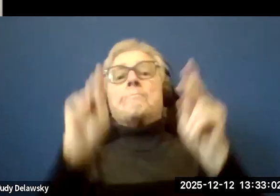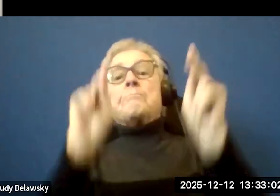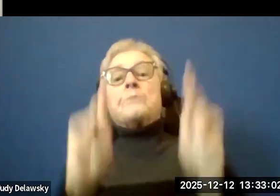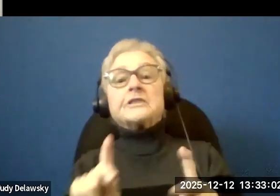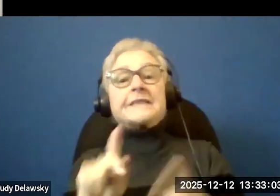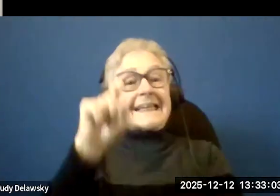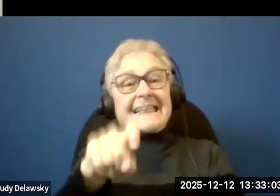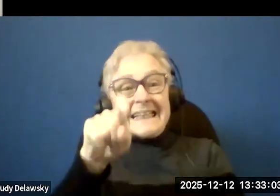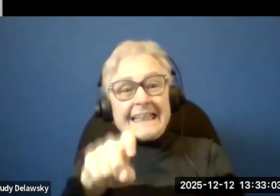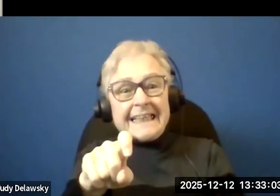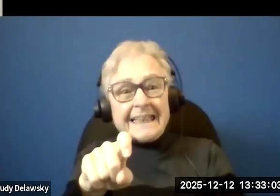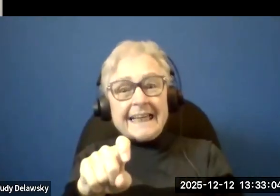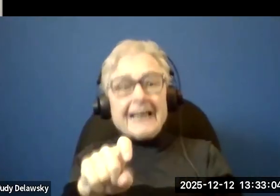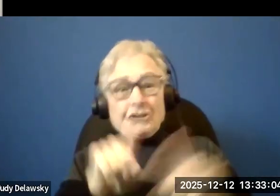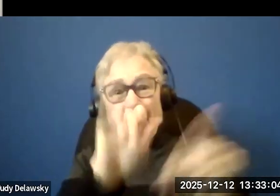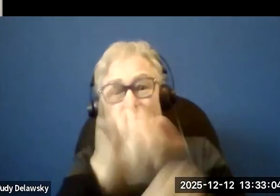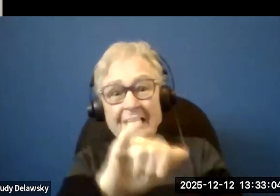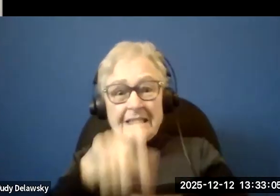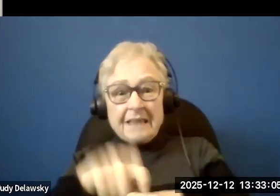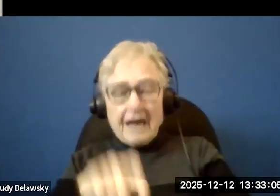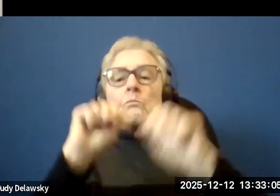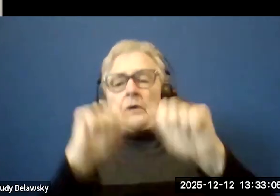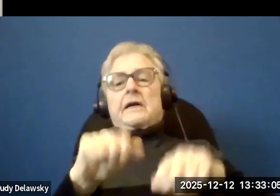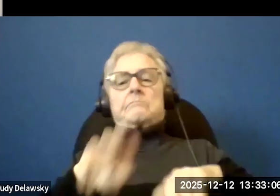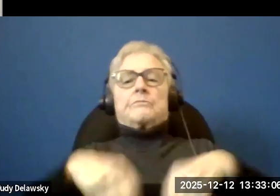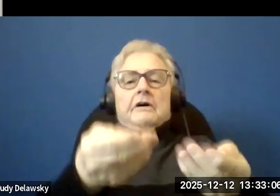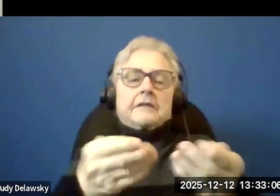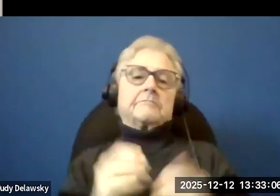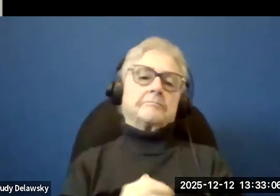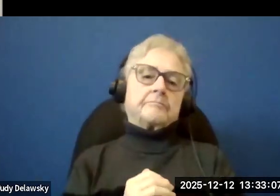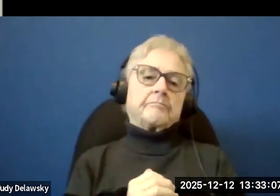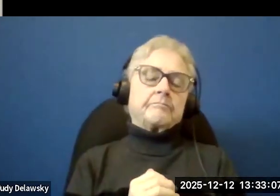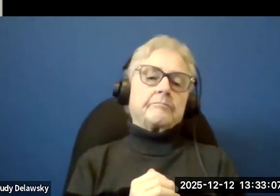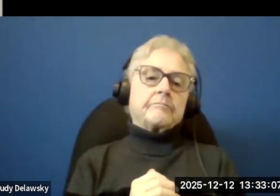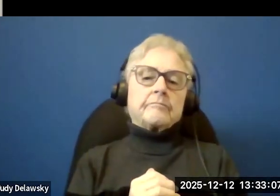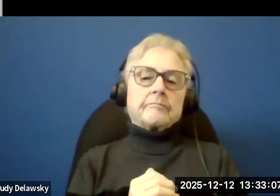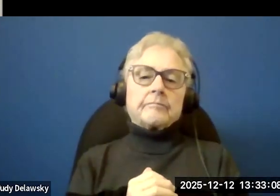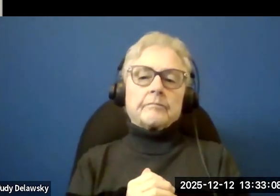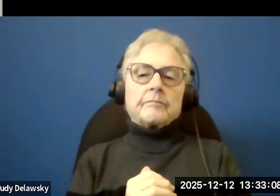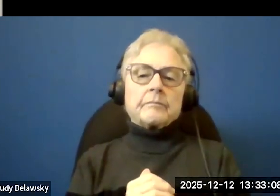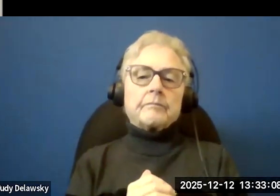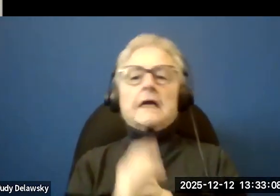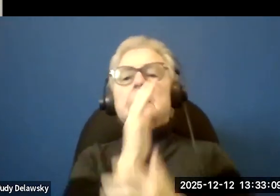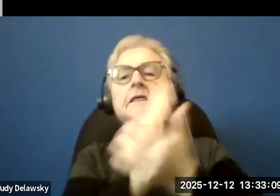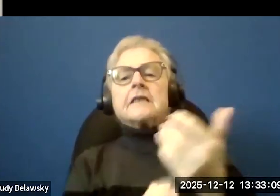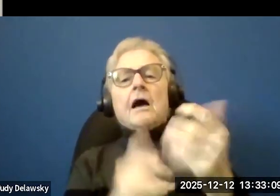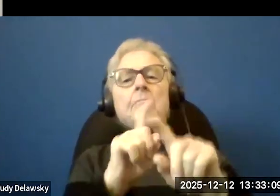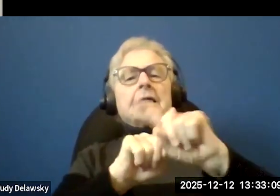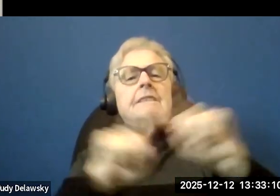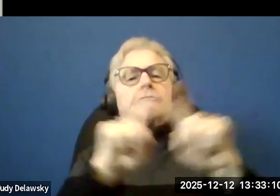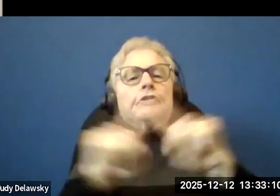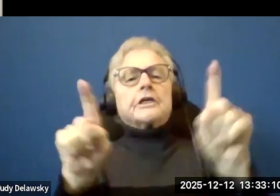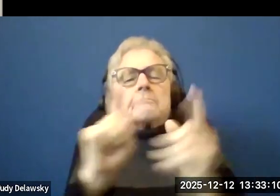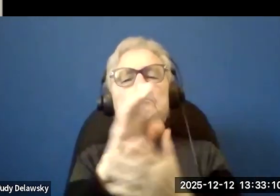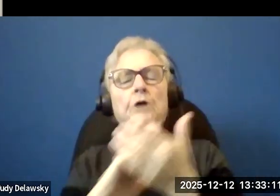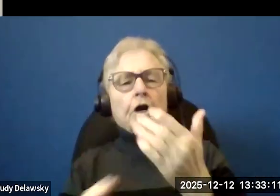that moment can be provided. So I'll just speak to a couple of different pieces. So for